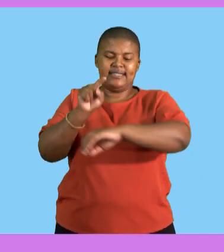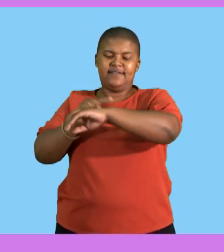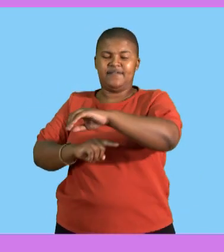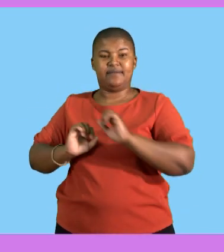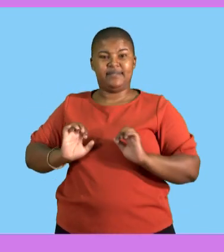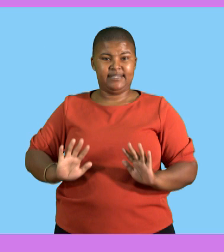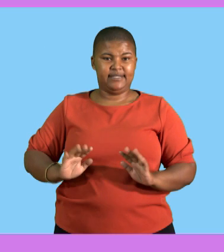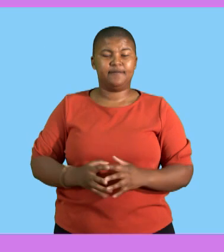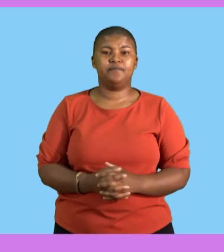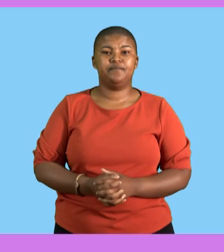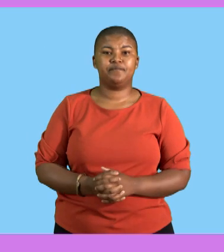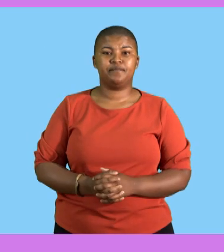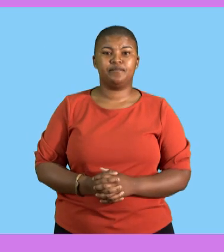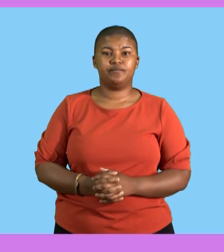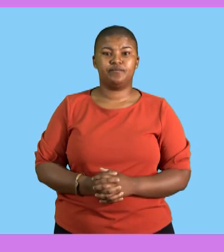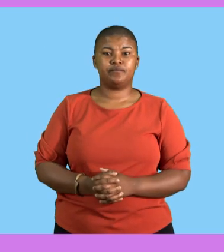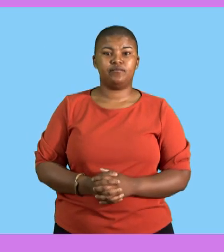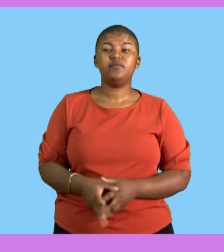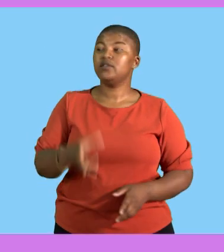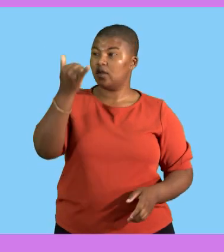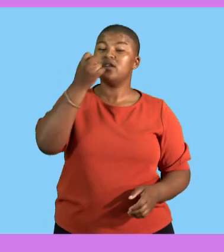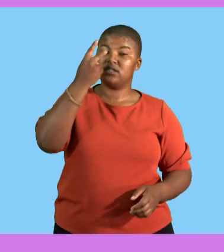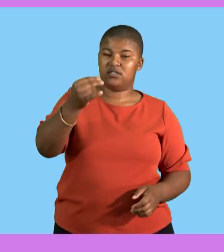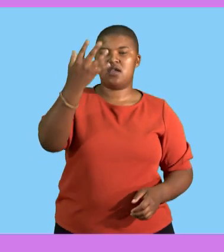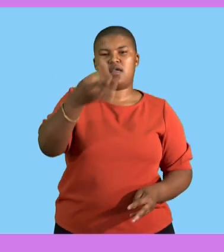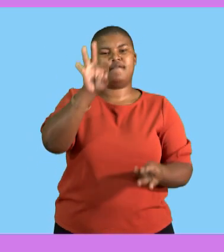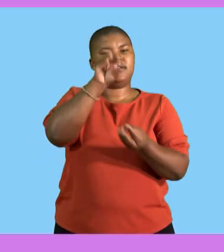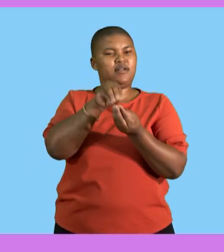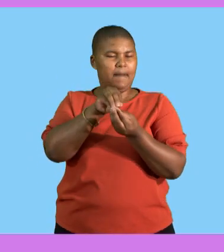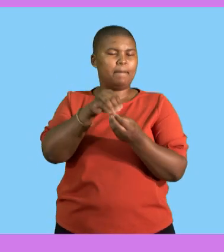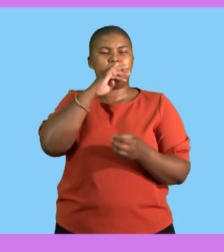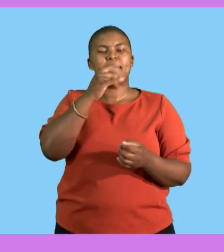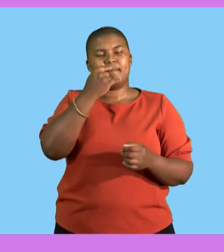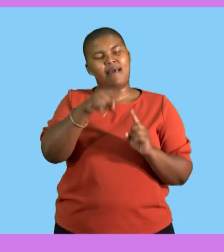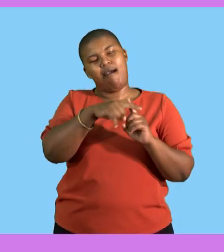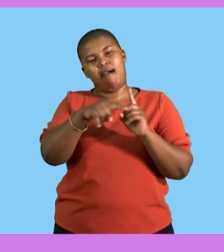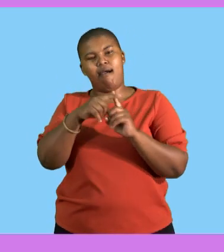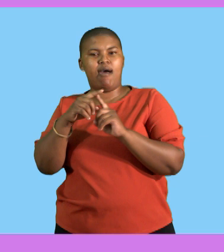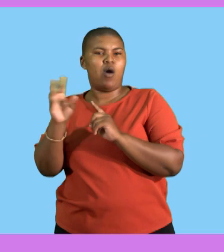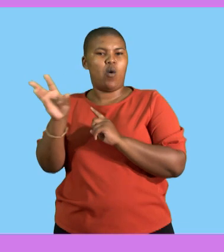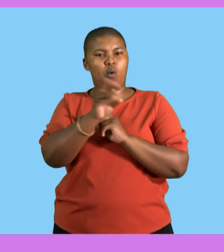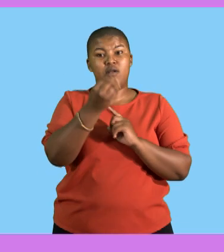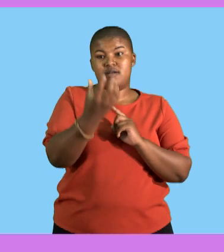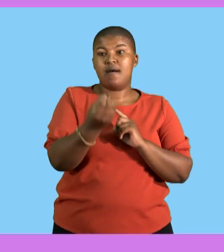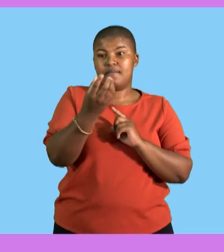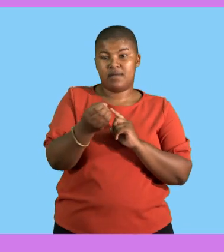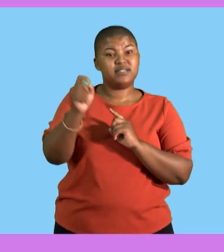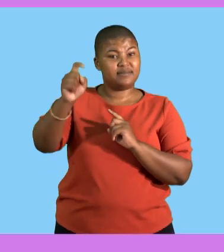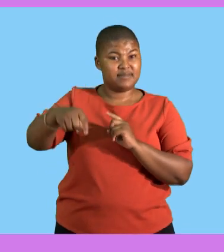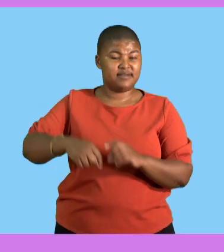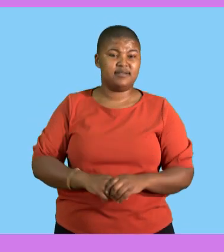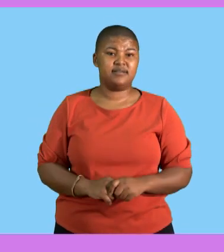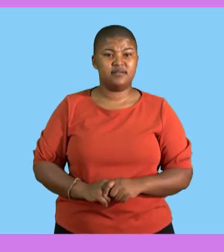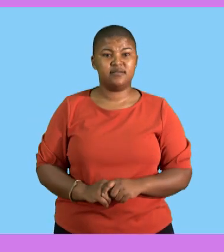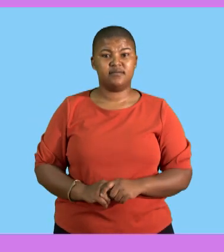by 10. Then having the sum, it means now we are adding all these values or